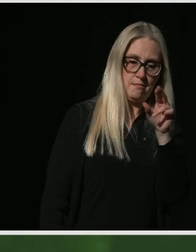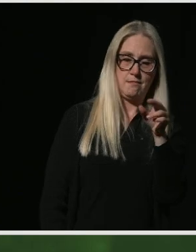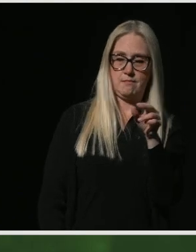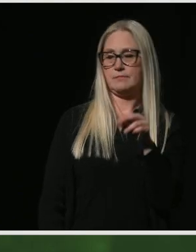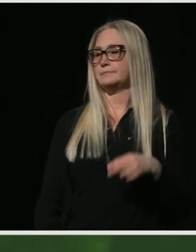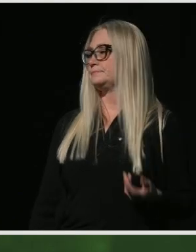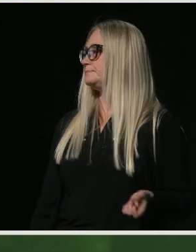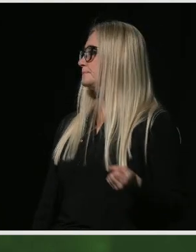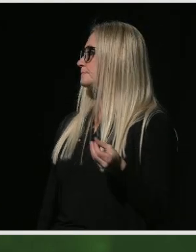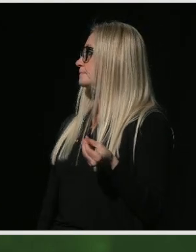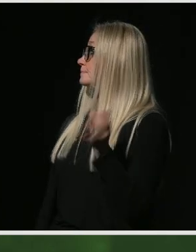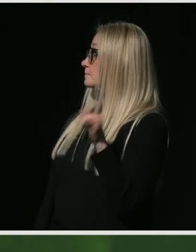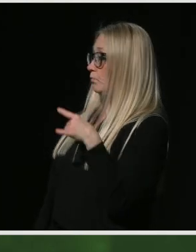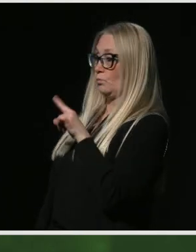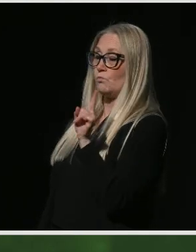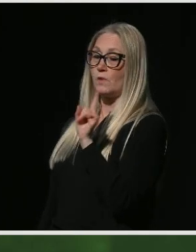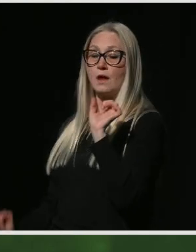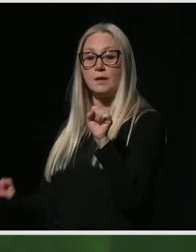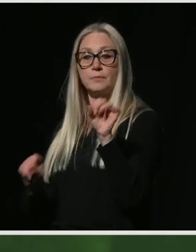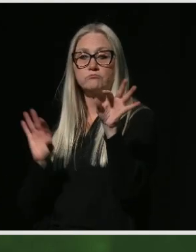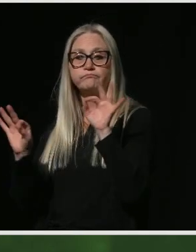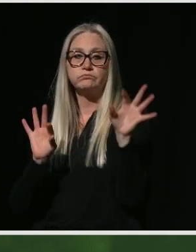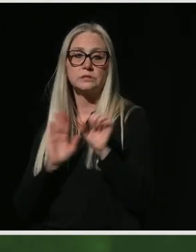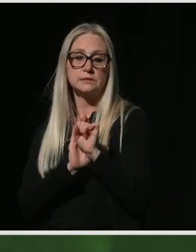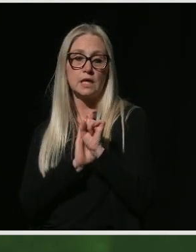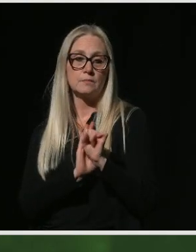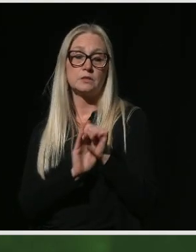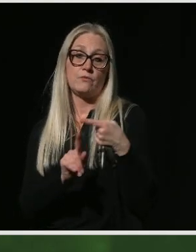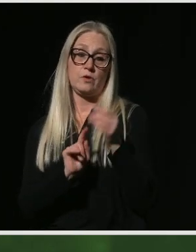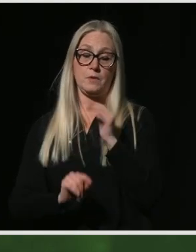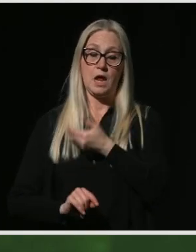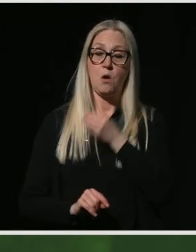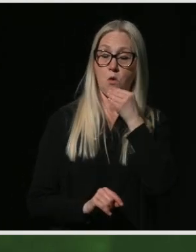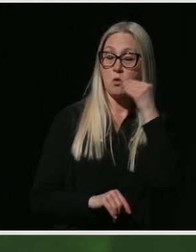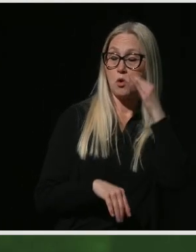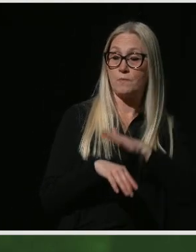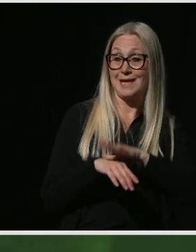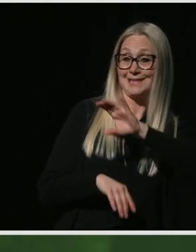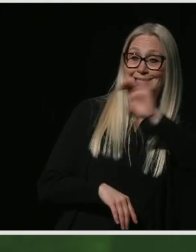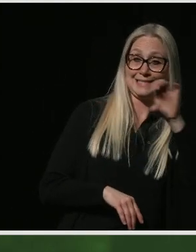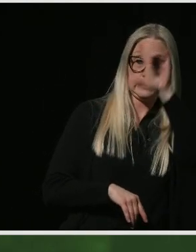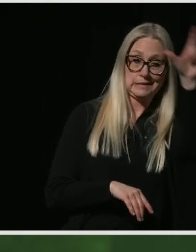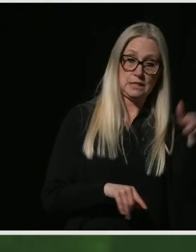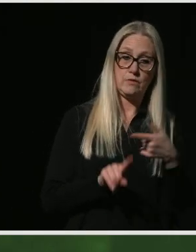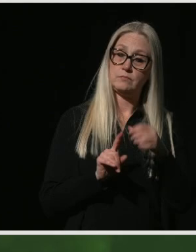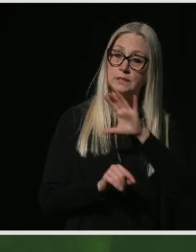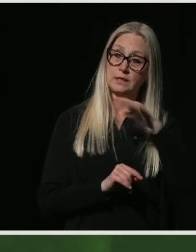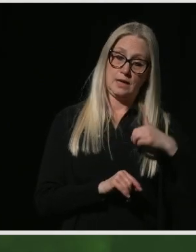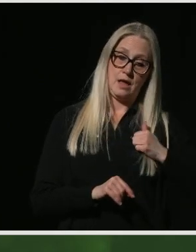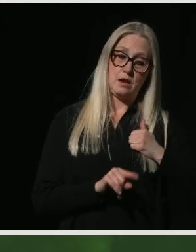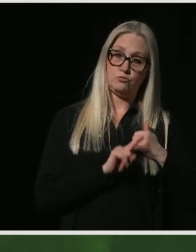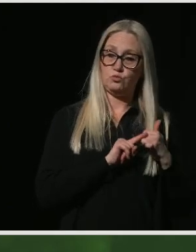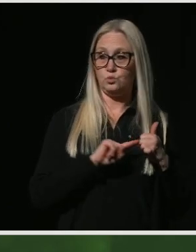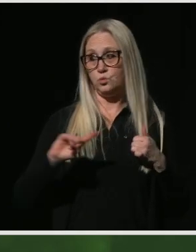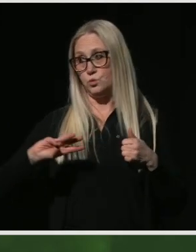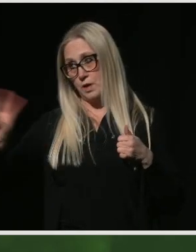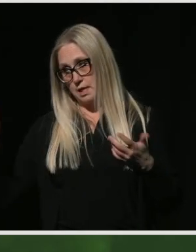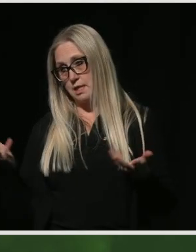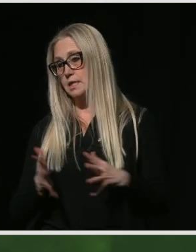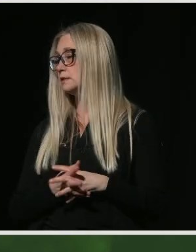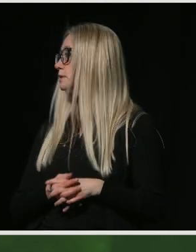This is everywhere we've been able to take samples so far, so going from our home on the East Coast of Canada all the way to the West Coast.